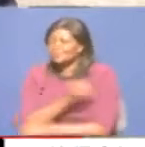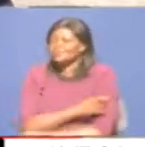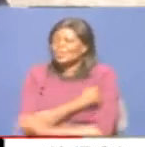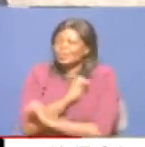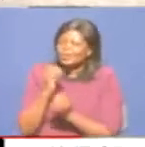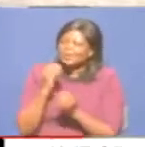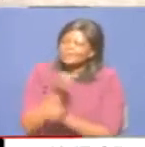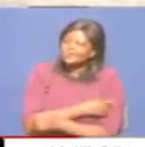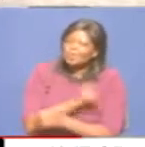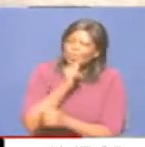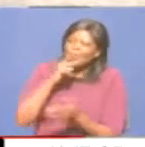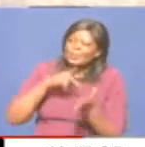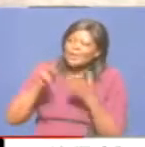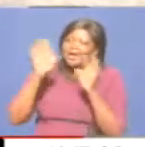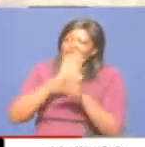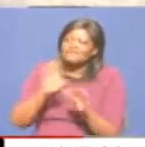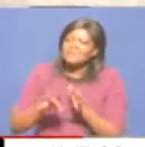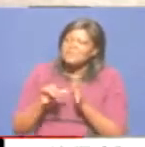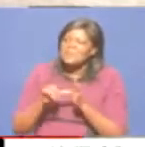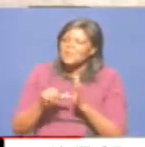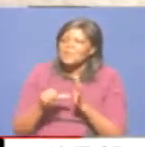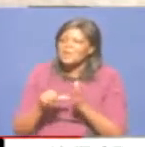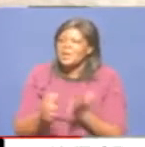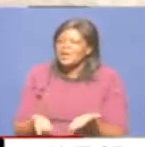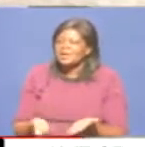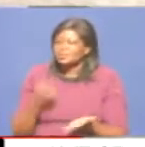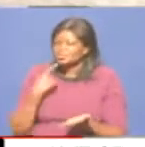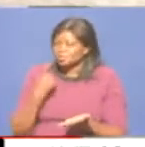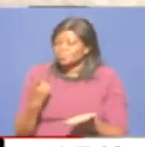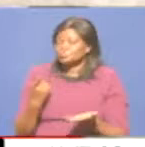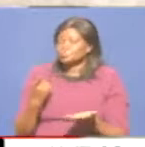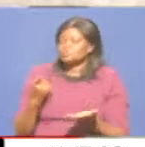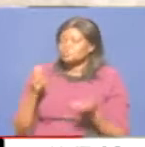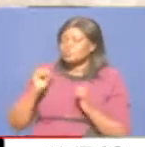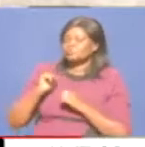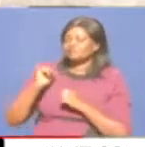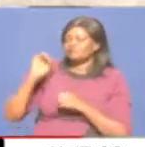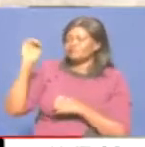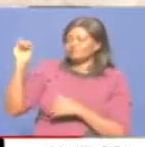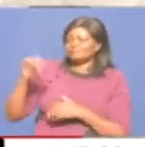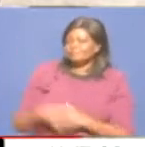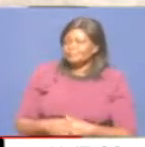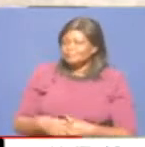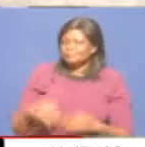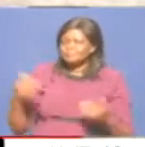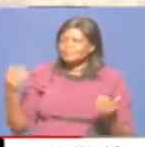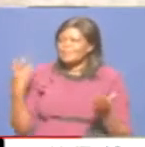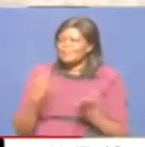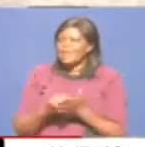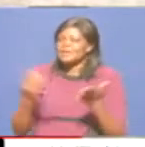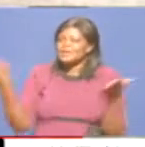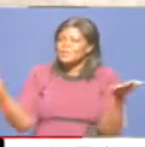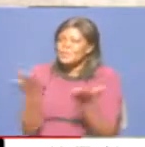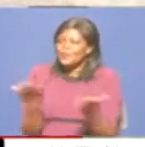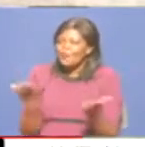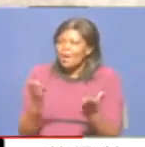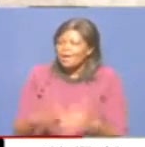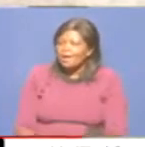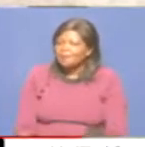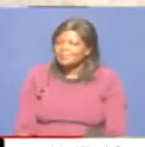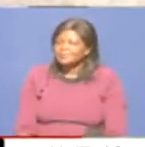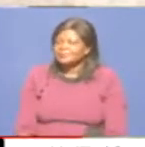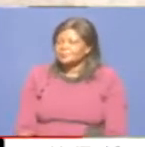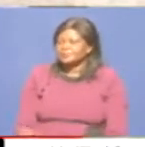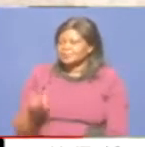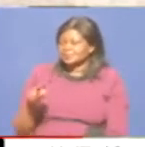not paid. Everything is just in a chaos. Mm-hmm. So one will ask, where is the money? This is a